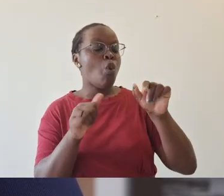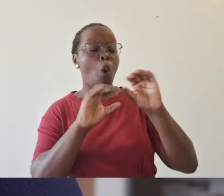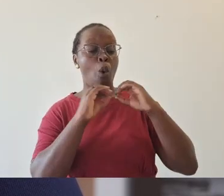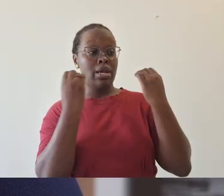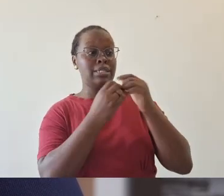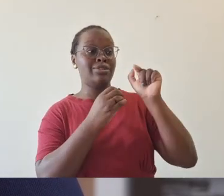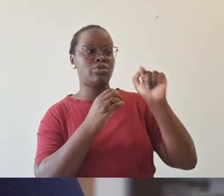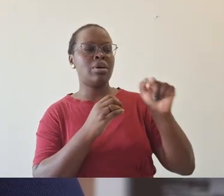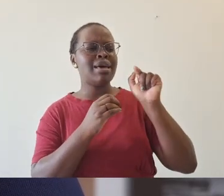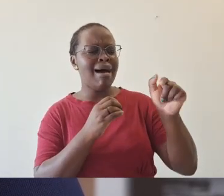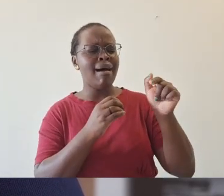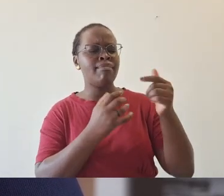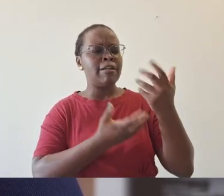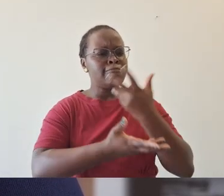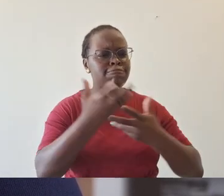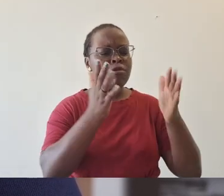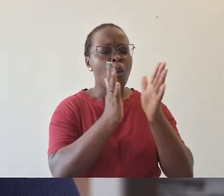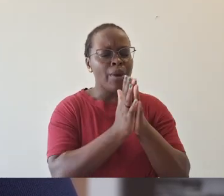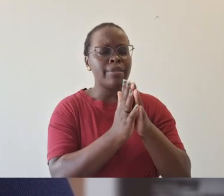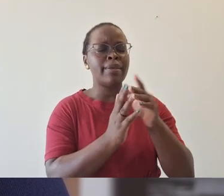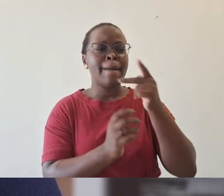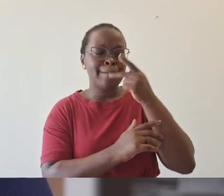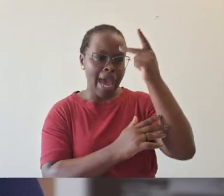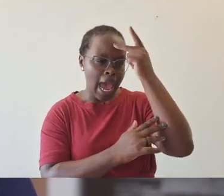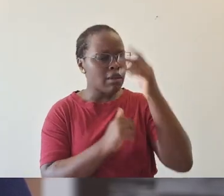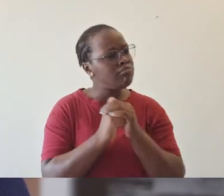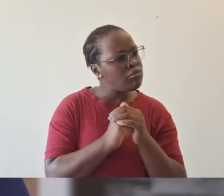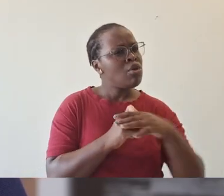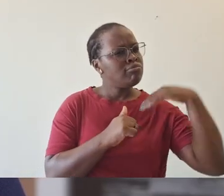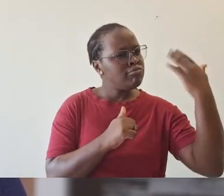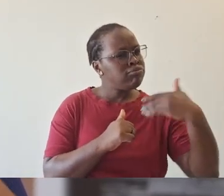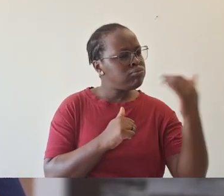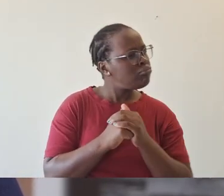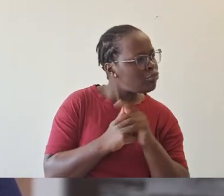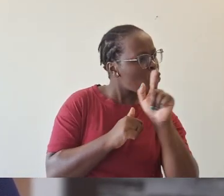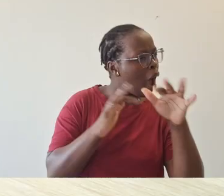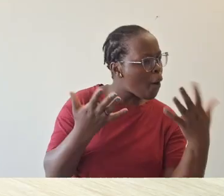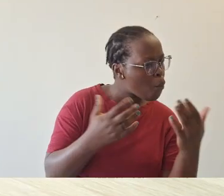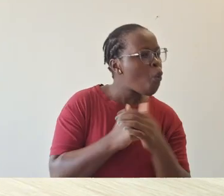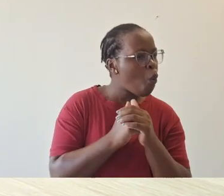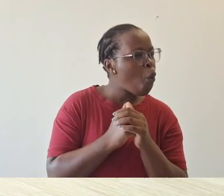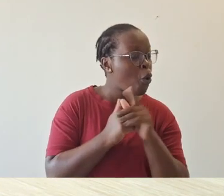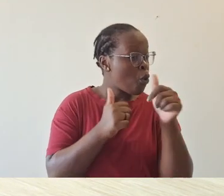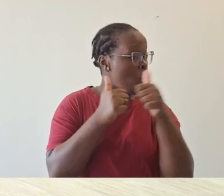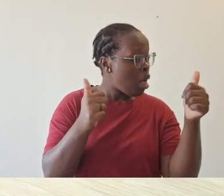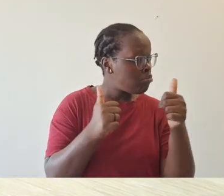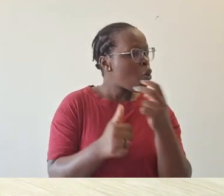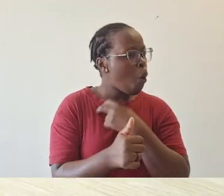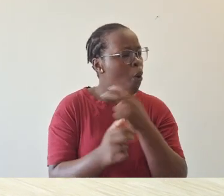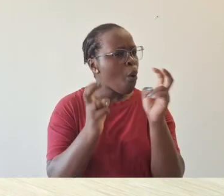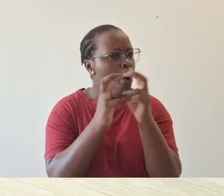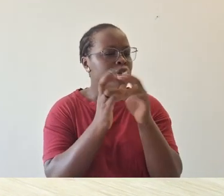is speaking about is they're so close to these parents. They do regular check-ins on many other things. They understand that for